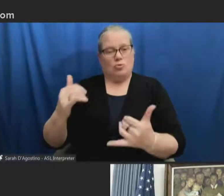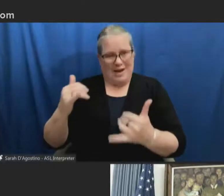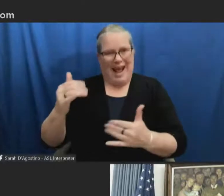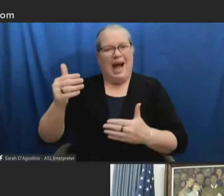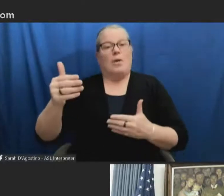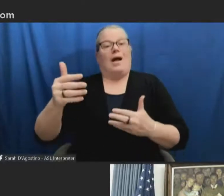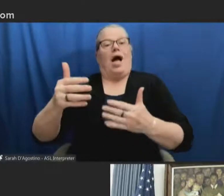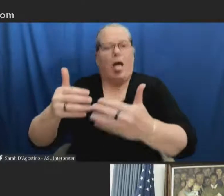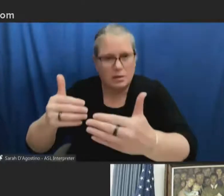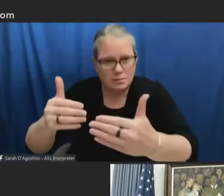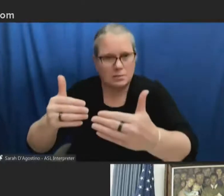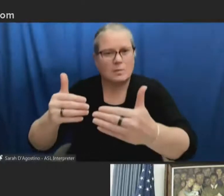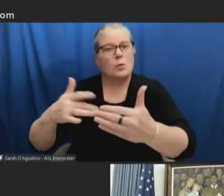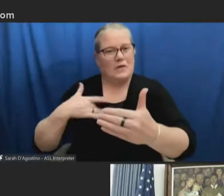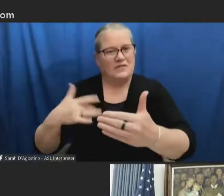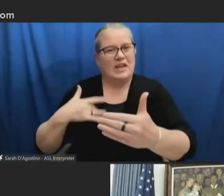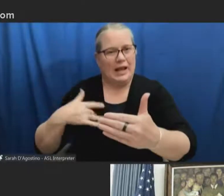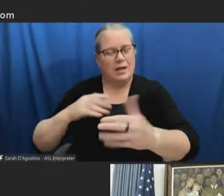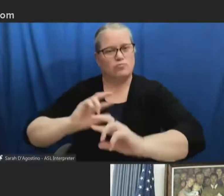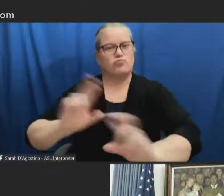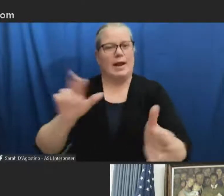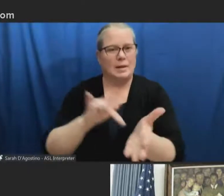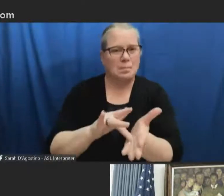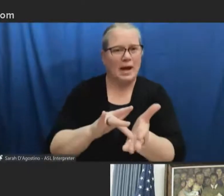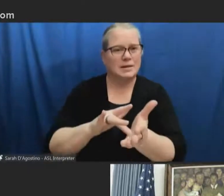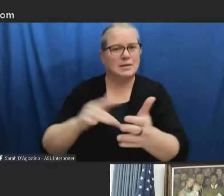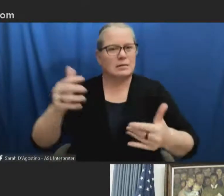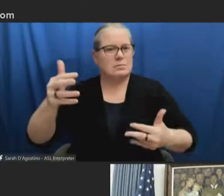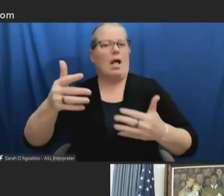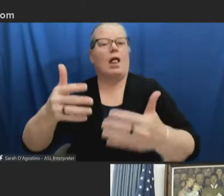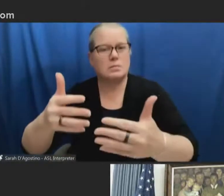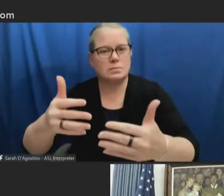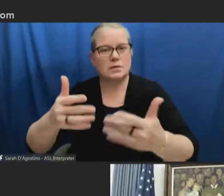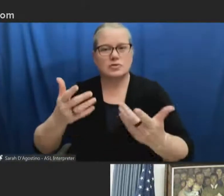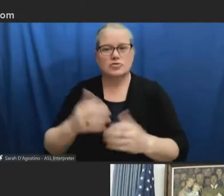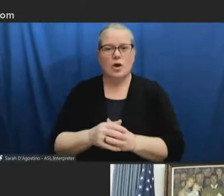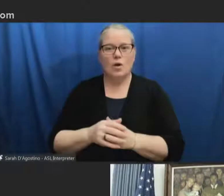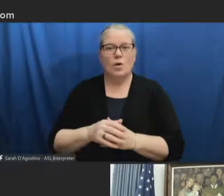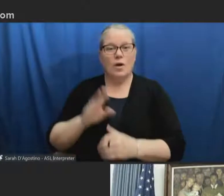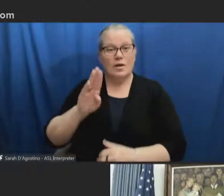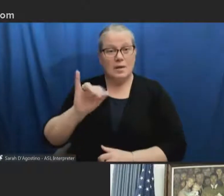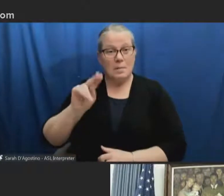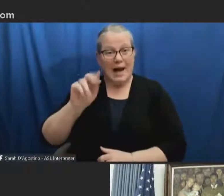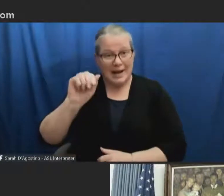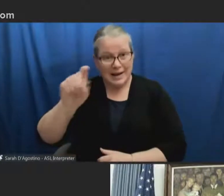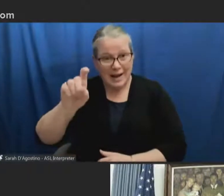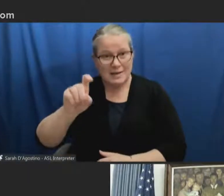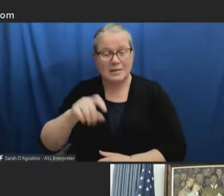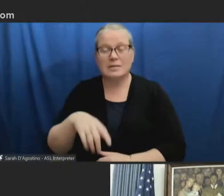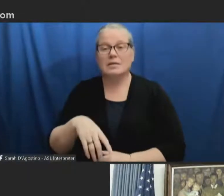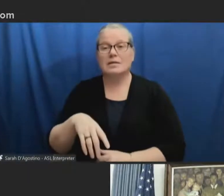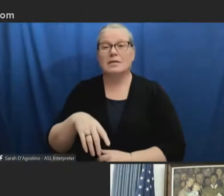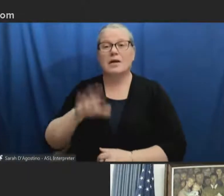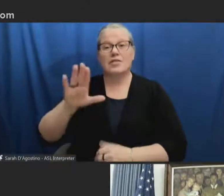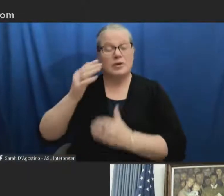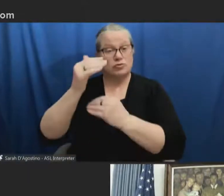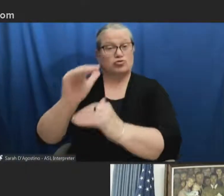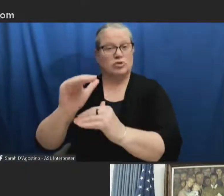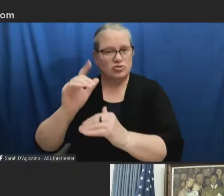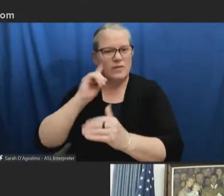the expiry date is very short. The FDA just expanded the expiration date on a Binax now to 15 months. So as those